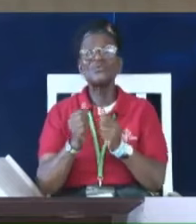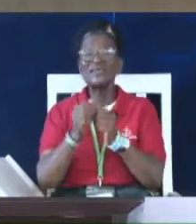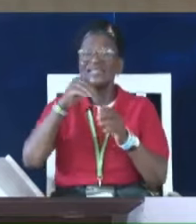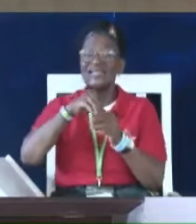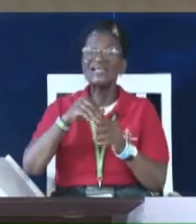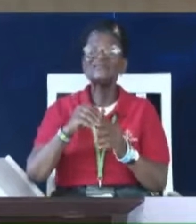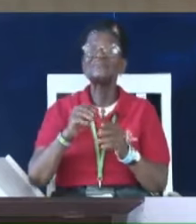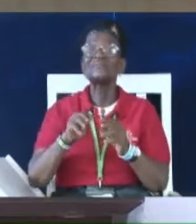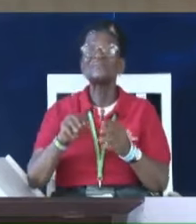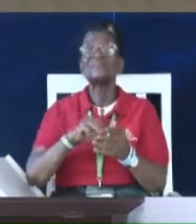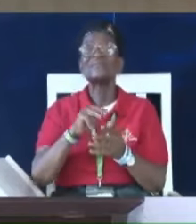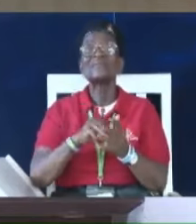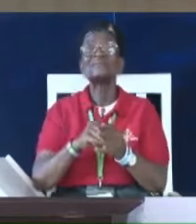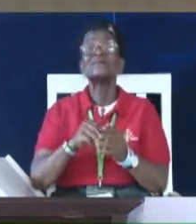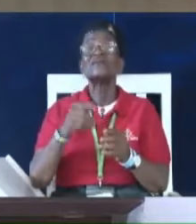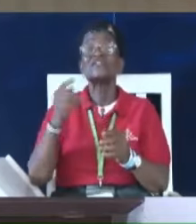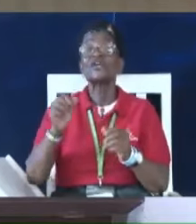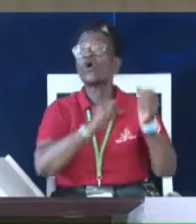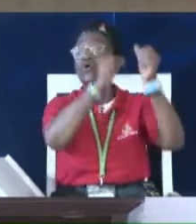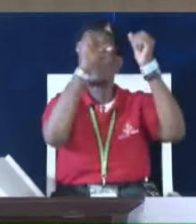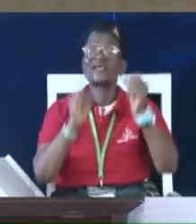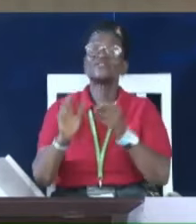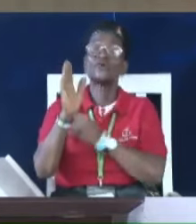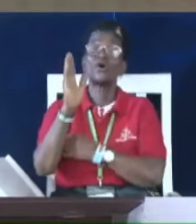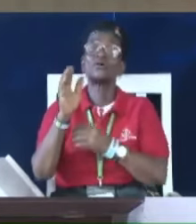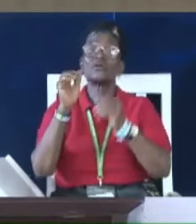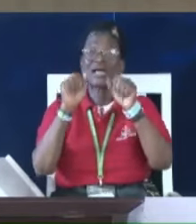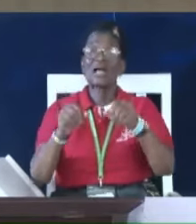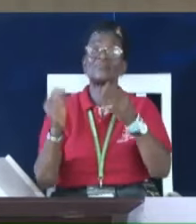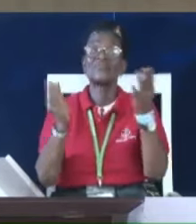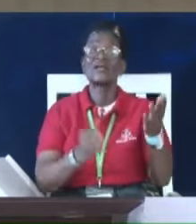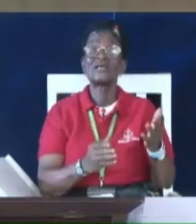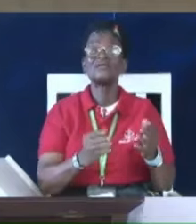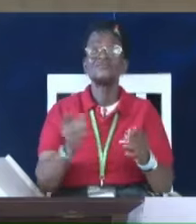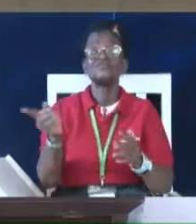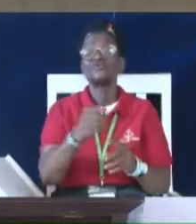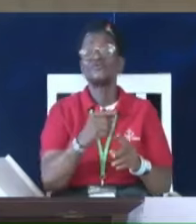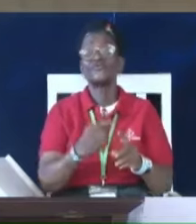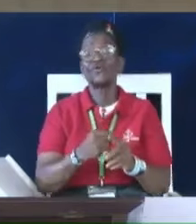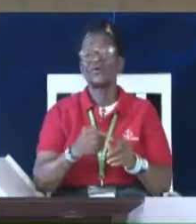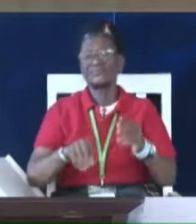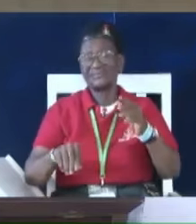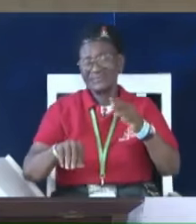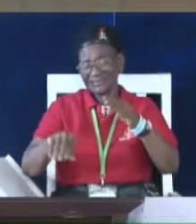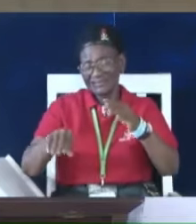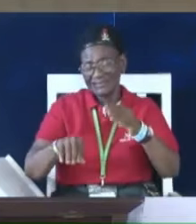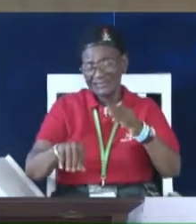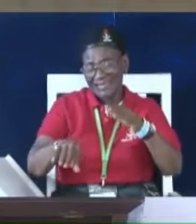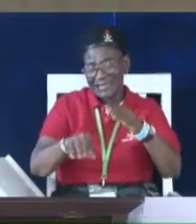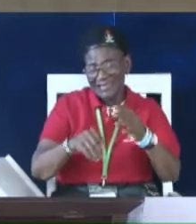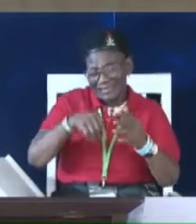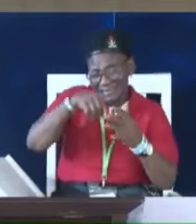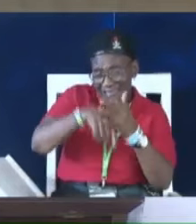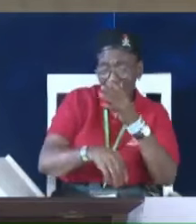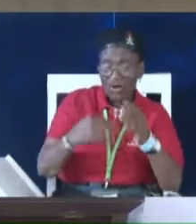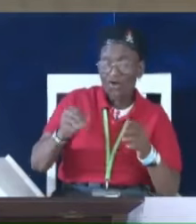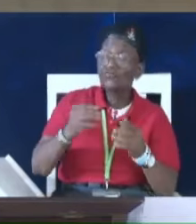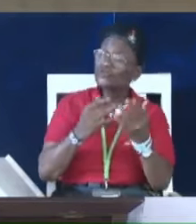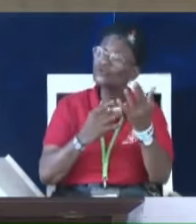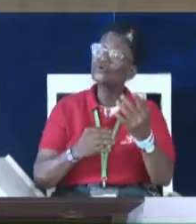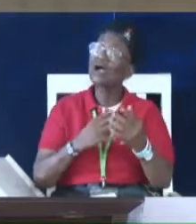the Almighty God can bring you from the very depth of sorrow and put you on the mountaintop